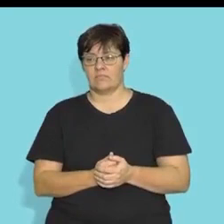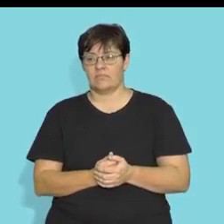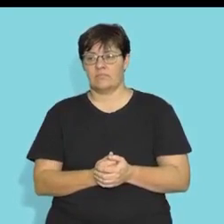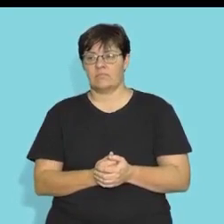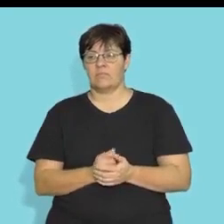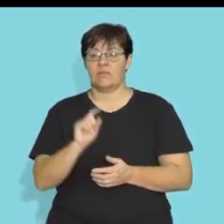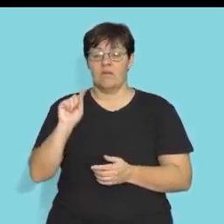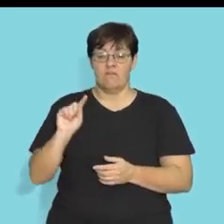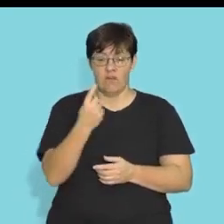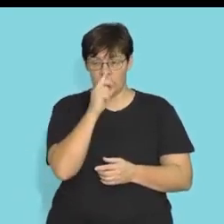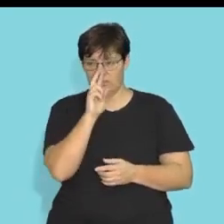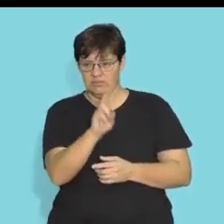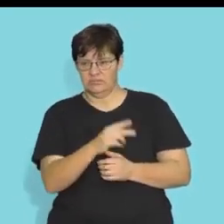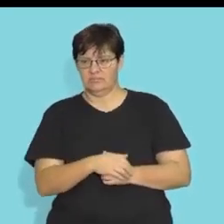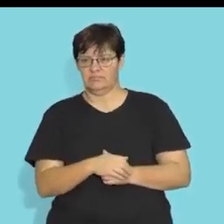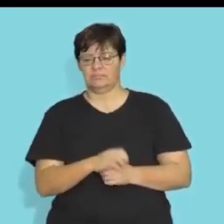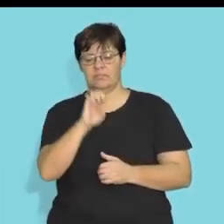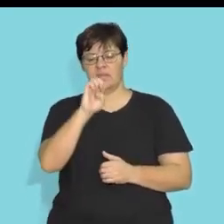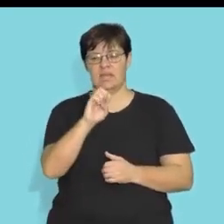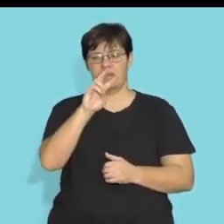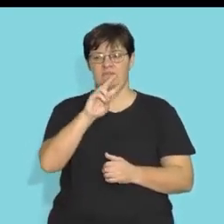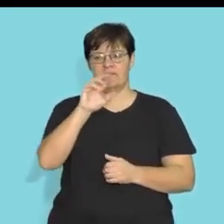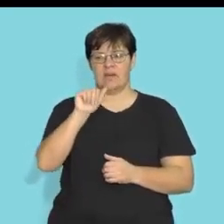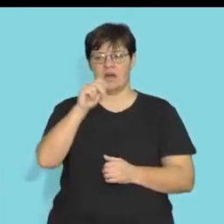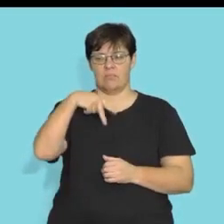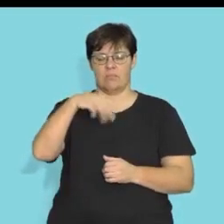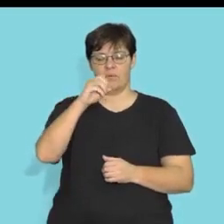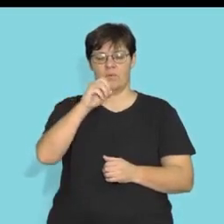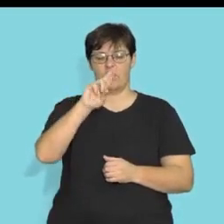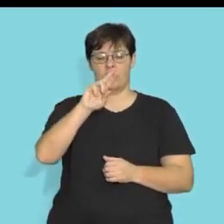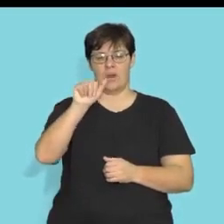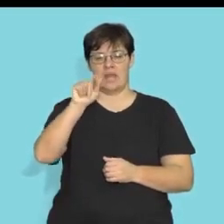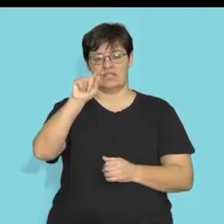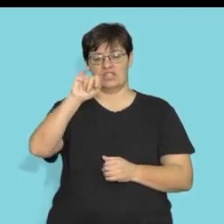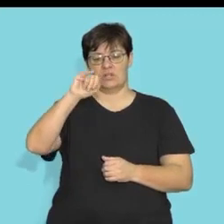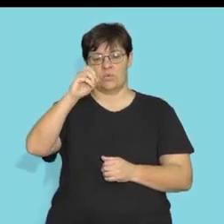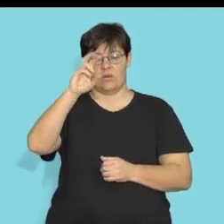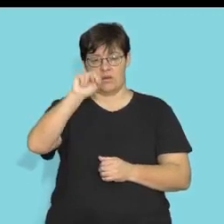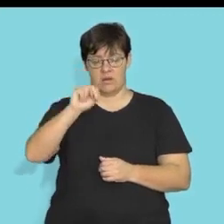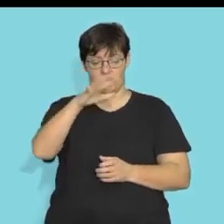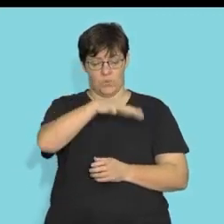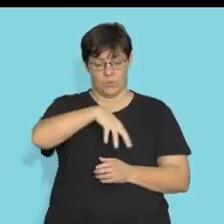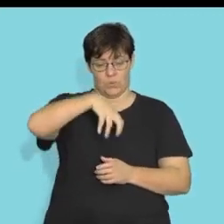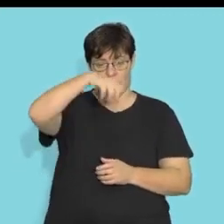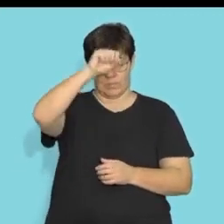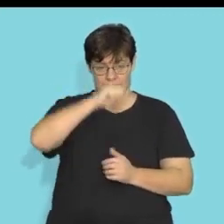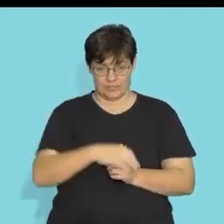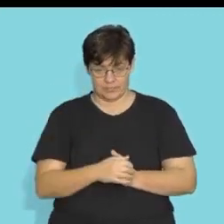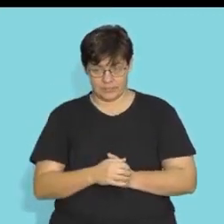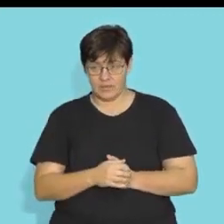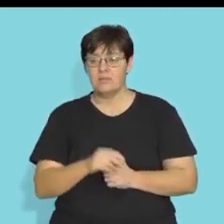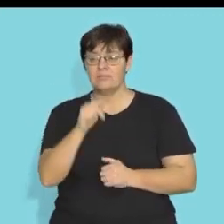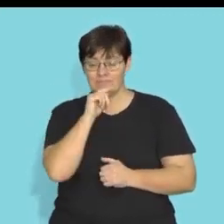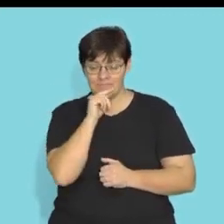So the first process we're going to look at is evaporation. It's important that we recognize that evaporation makes up